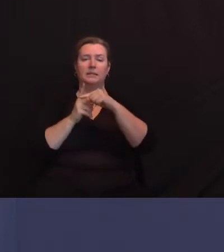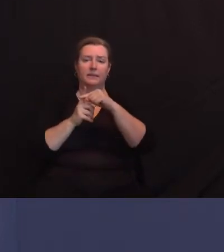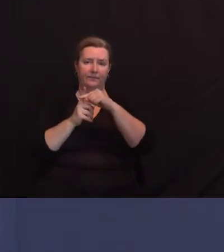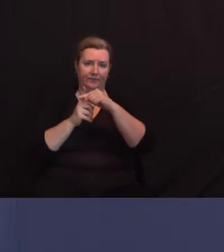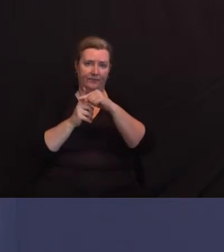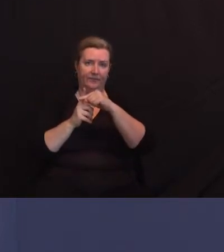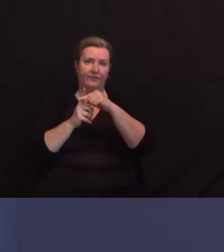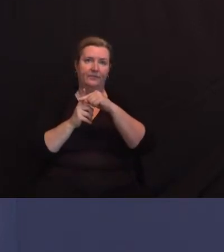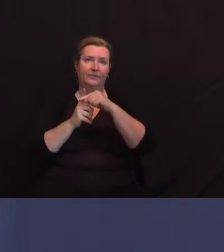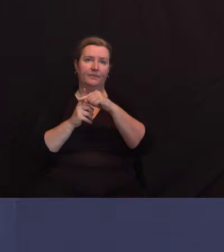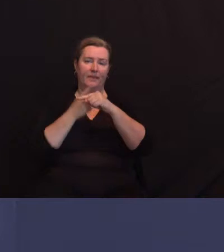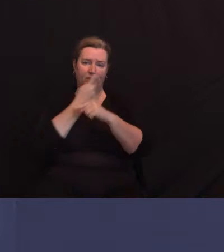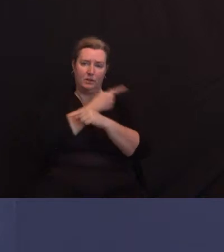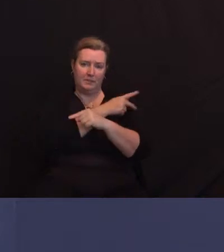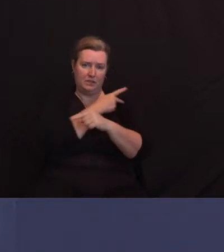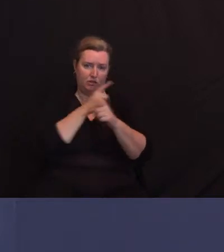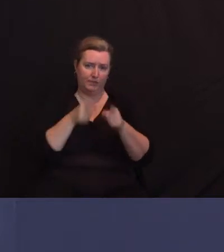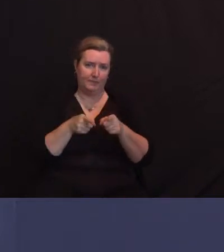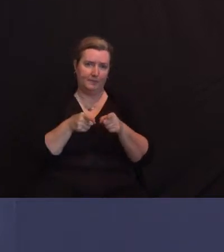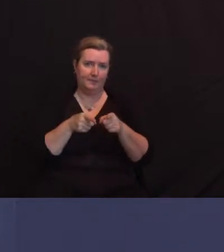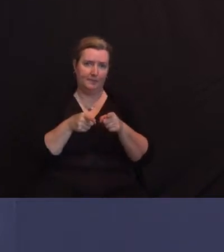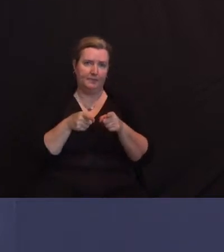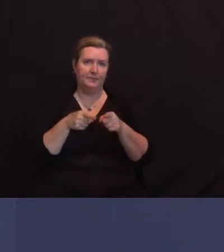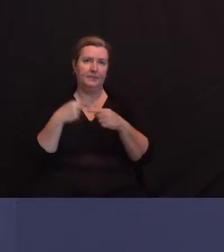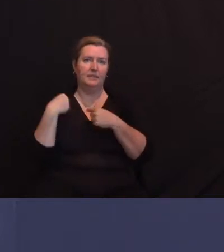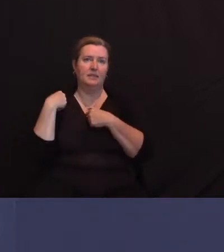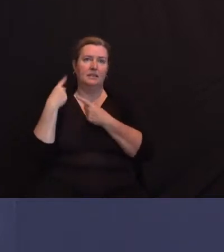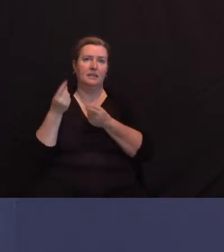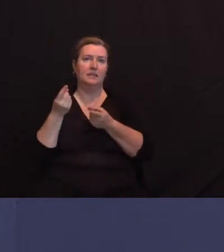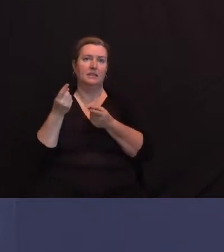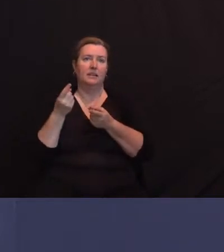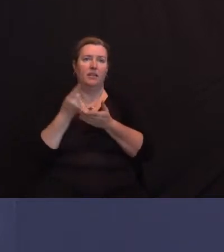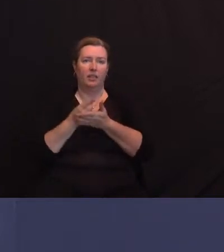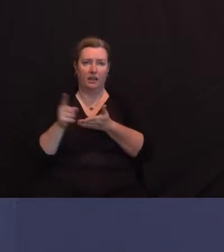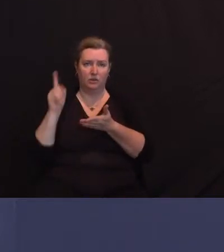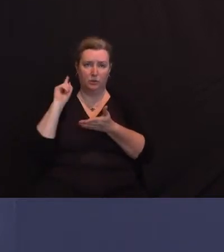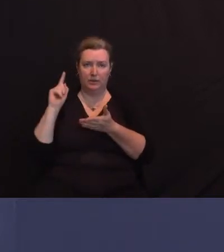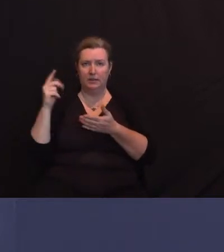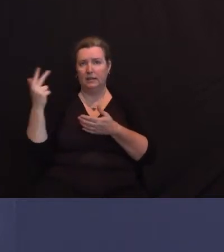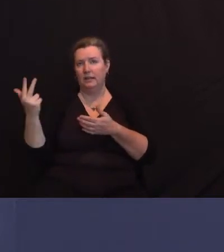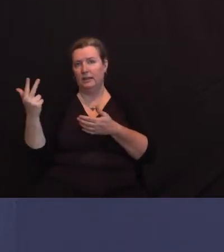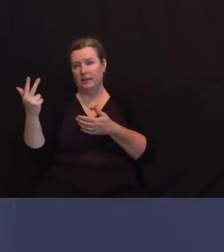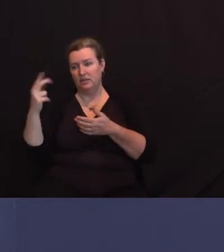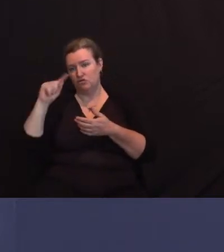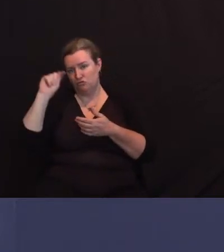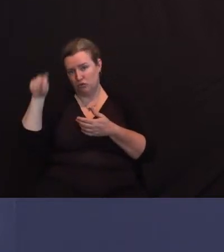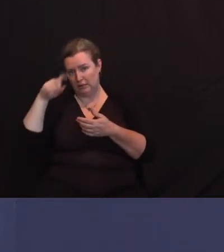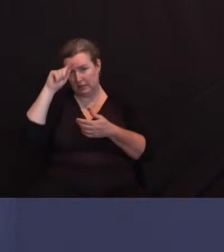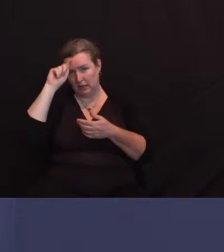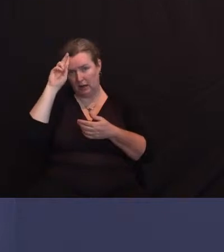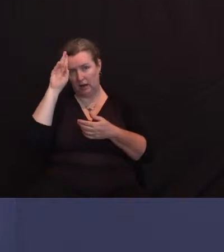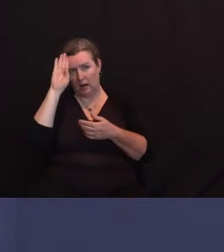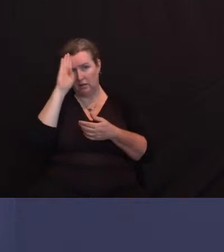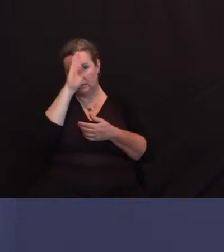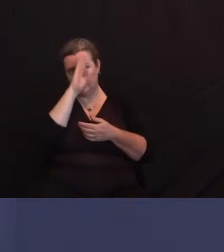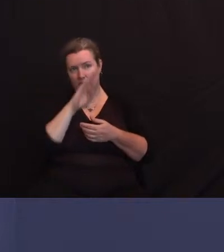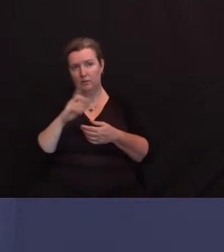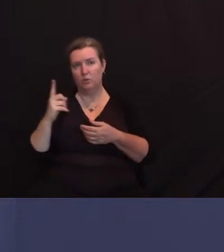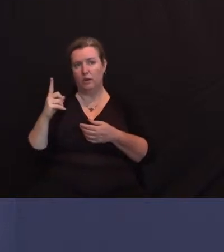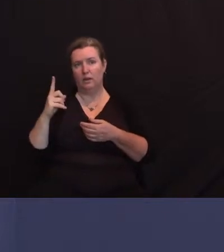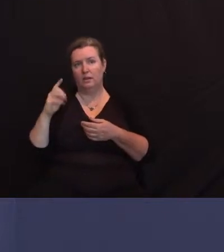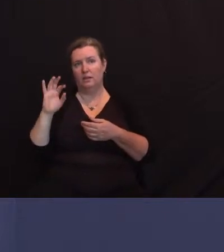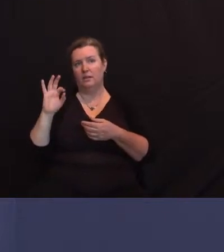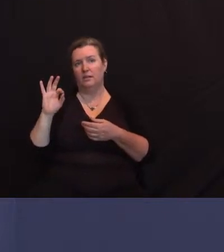among patients since our last briefing. 3 at the Trenton Psychiatric Hospital and 1 at the Ann Klein Forensic Center.